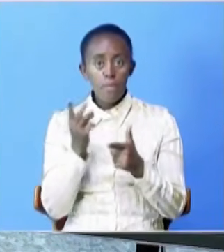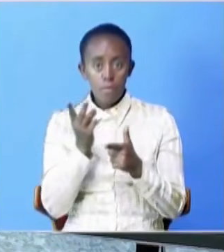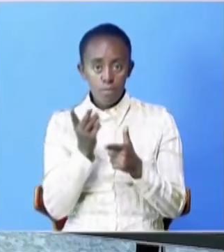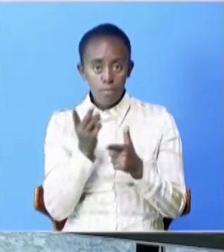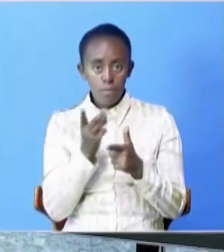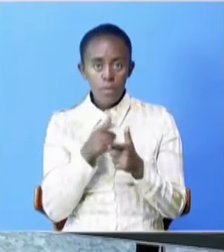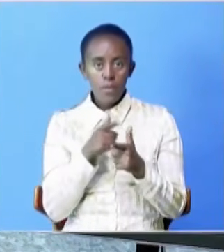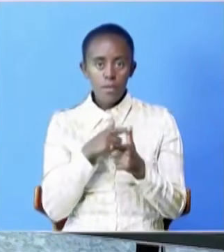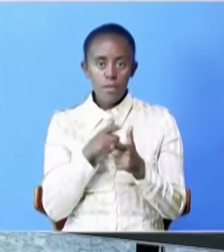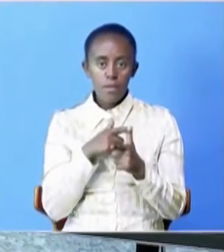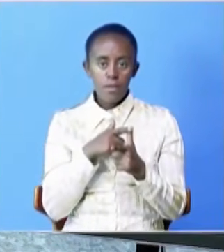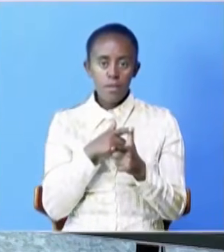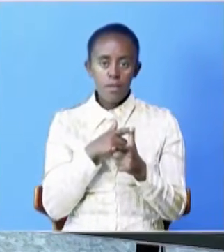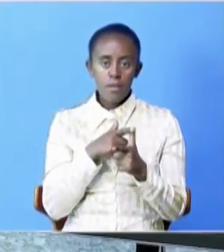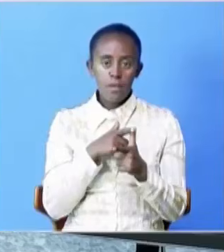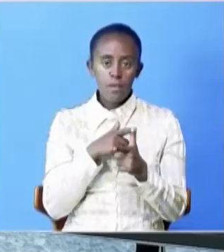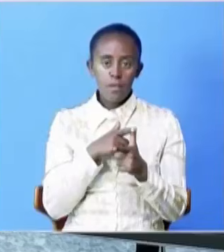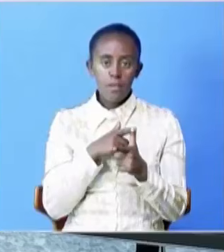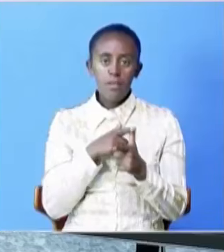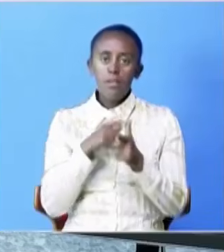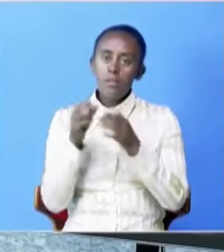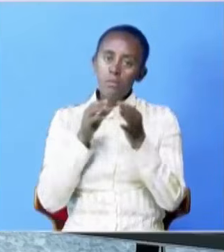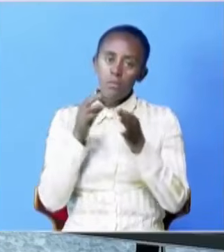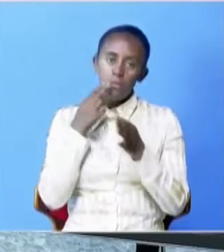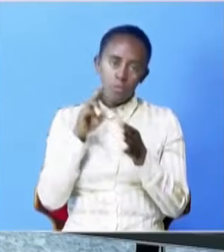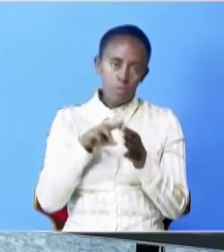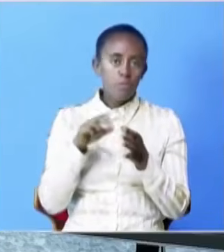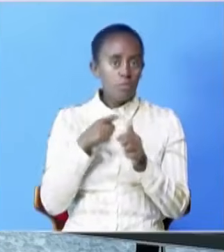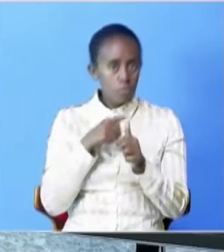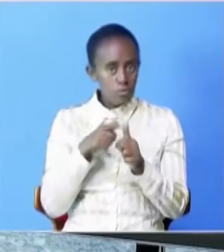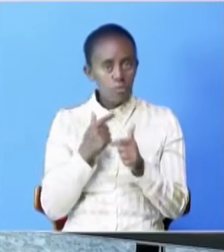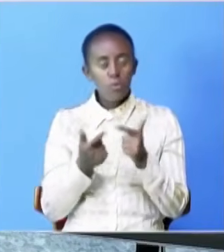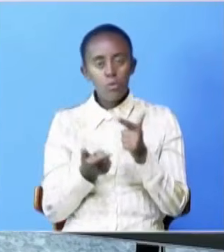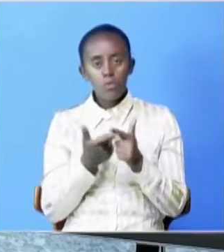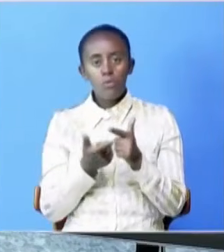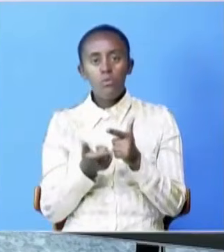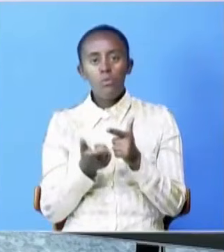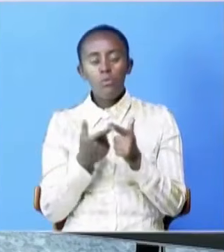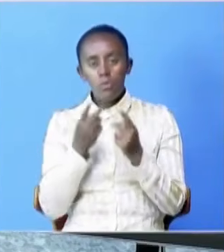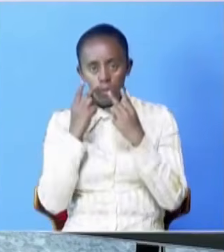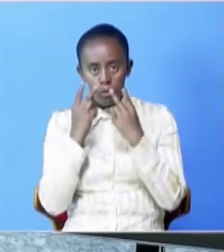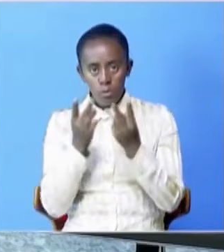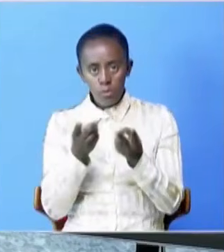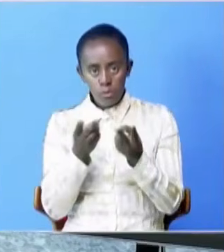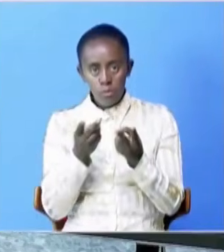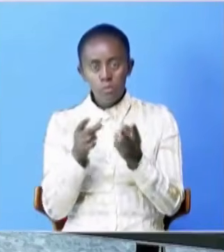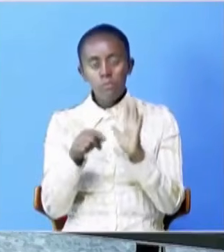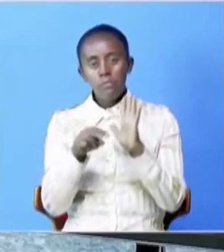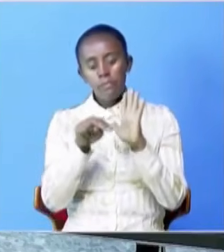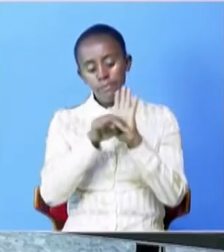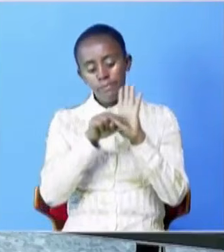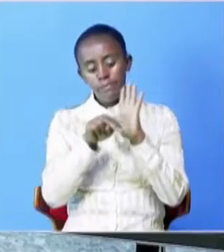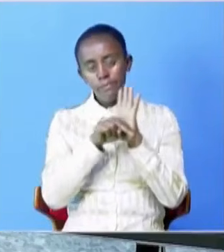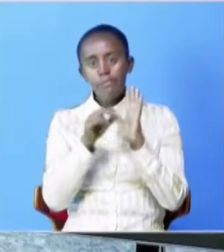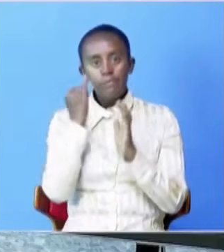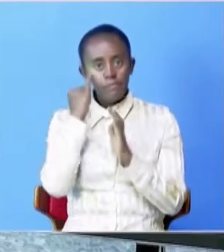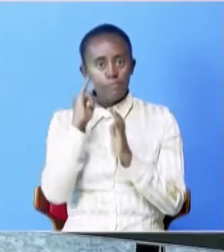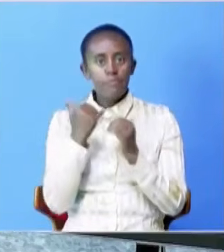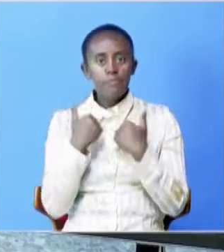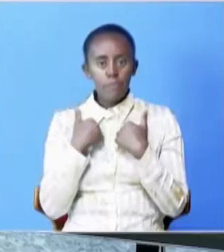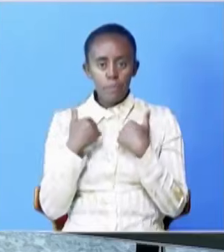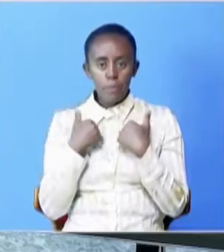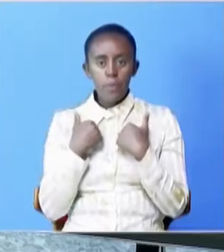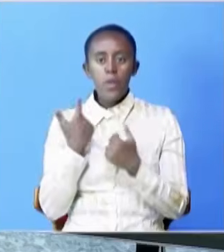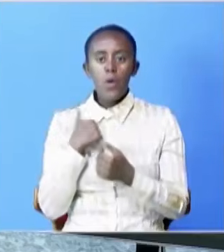is, we can express instruction here, and we could also see a negative idea.